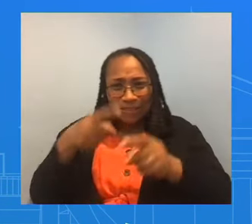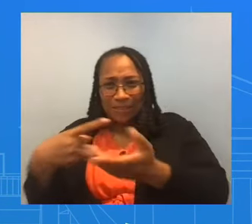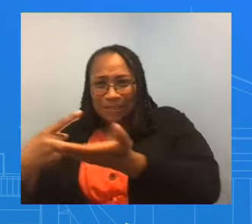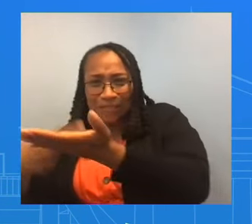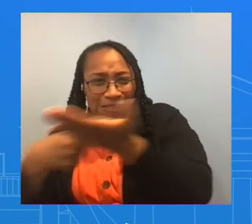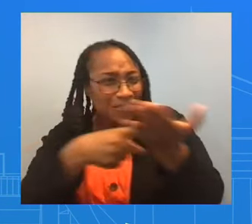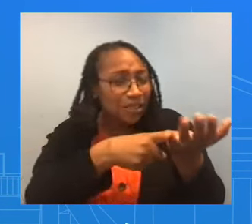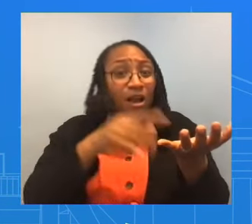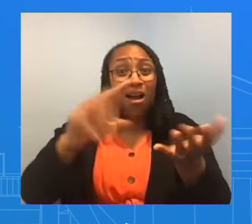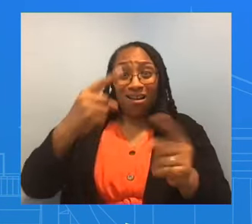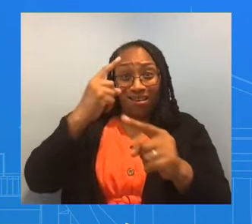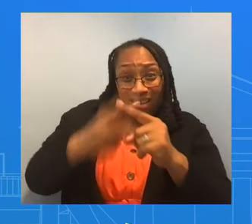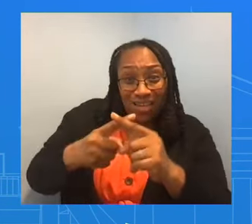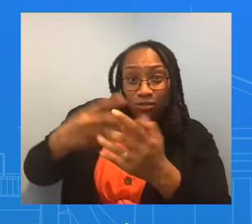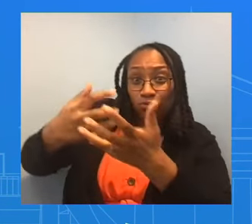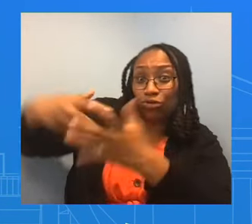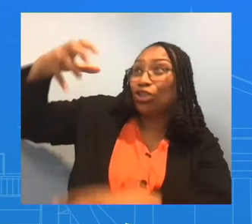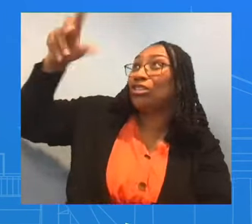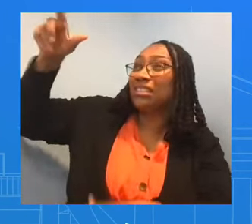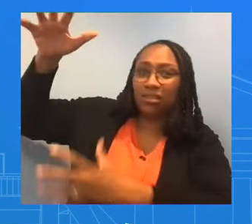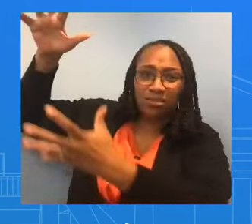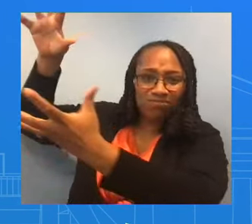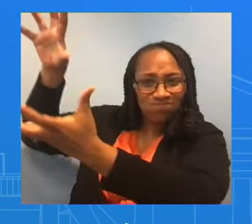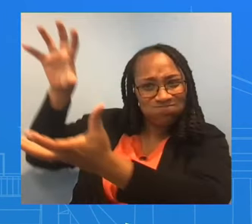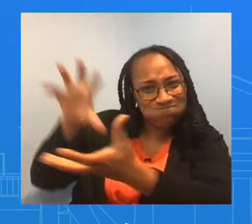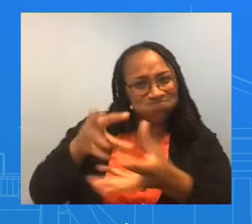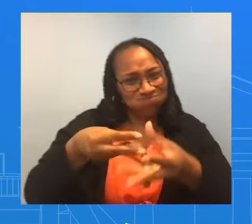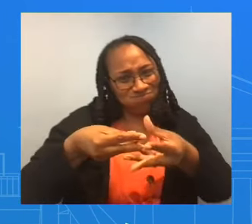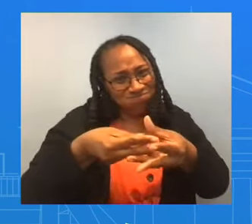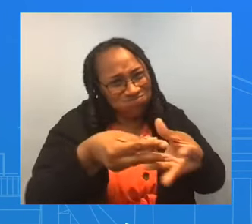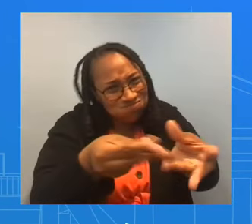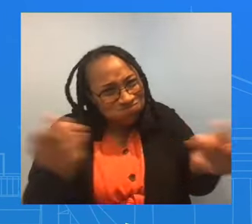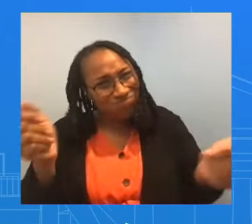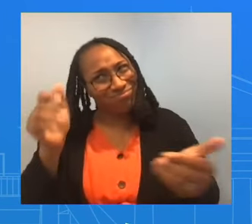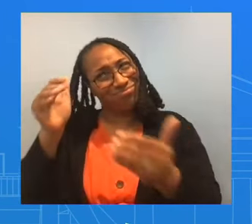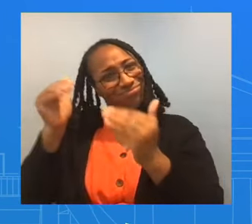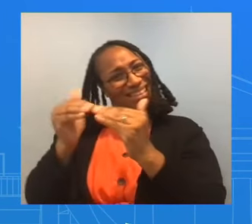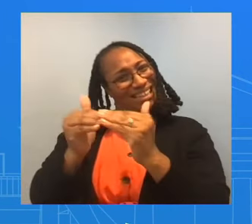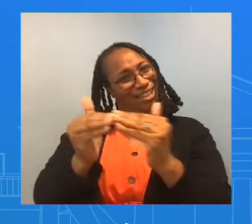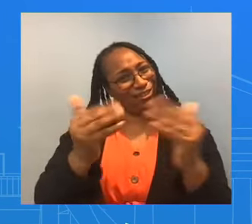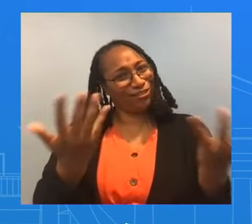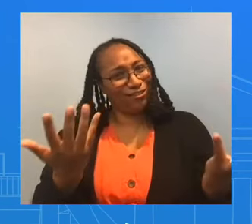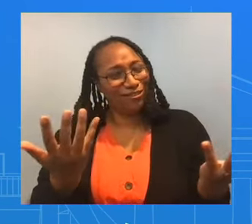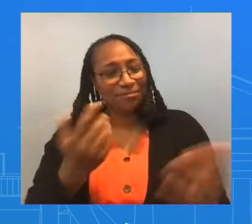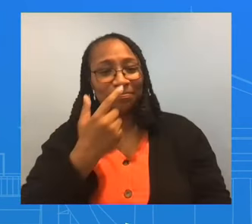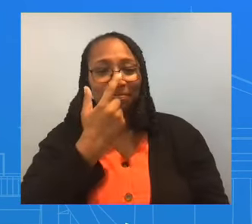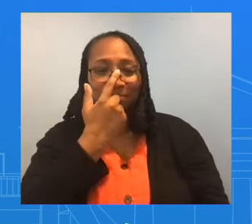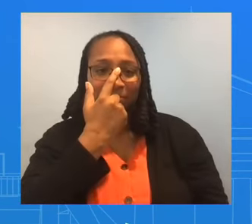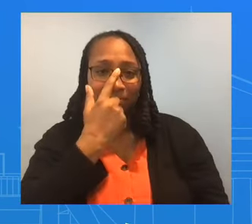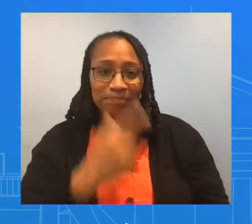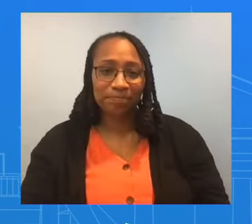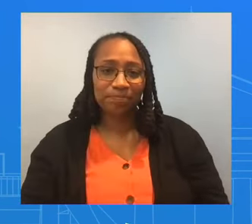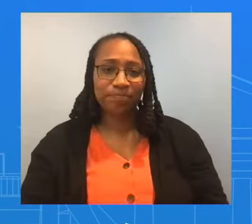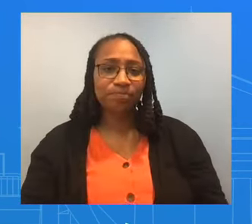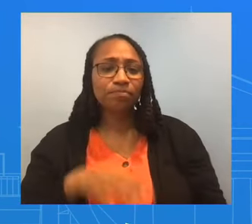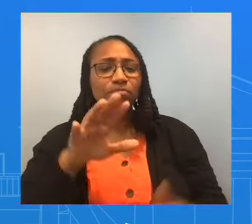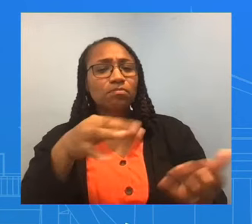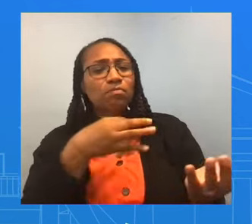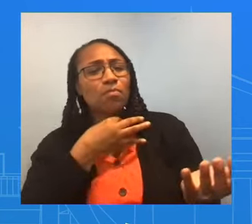it, though, would a tax deal have to lower the deficit for the White House to sign off on it? Because you know, if business taxes are cut